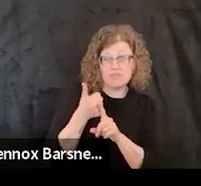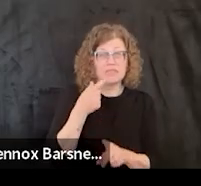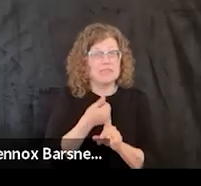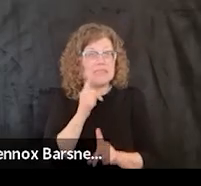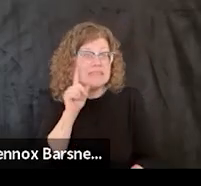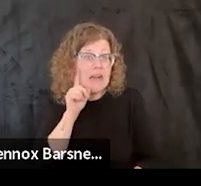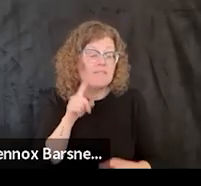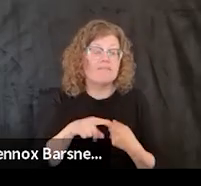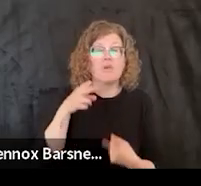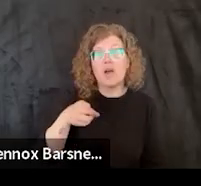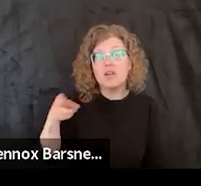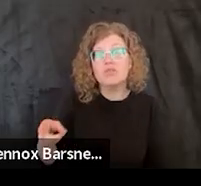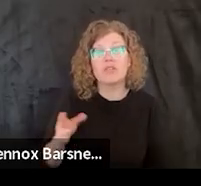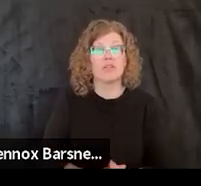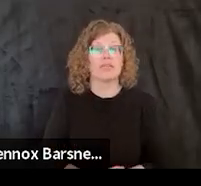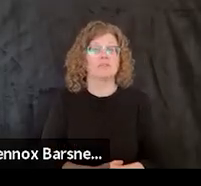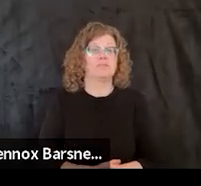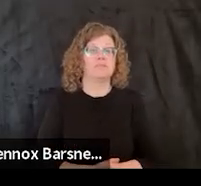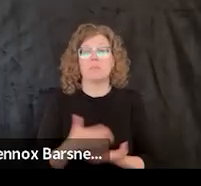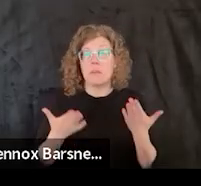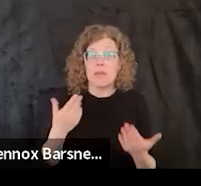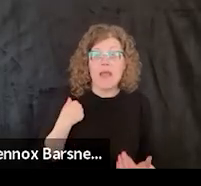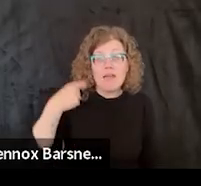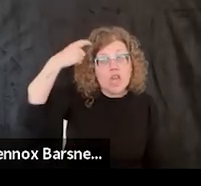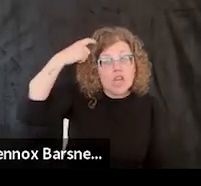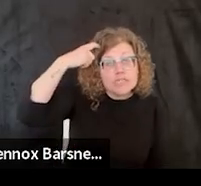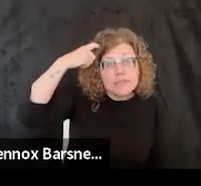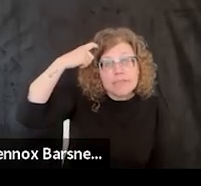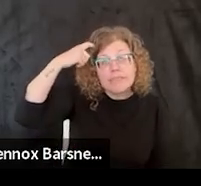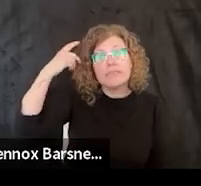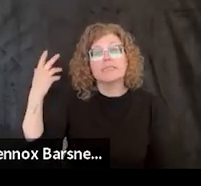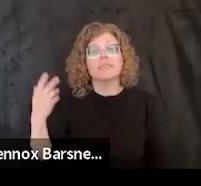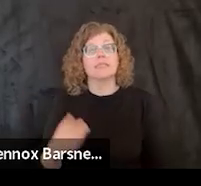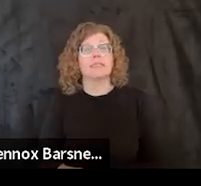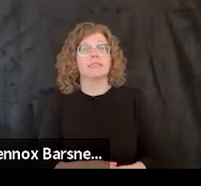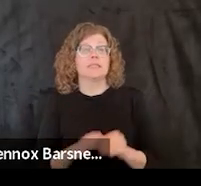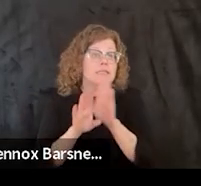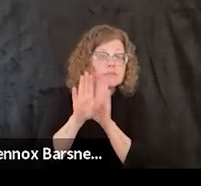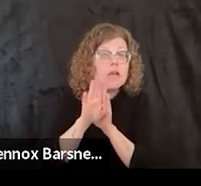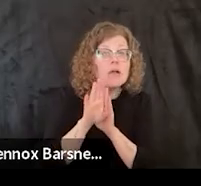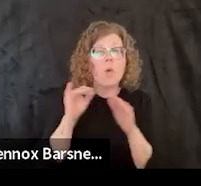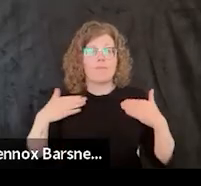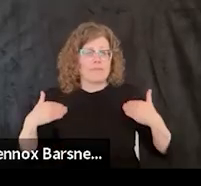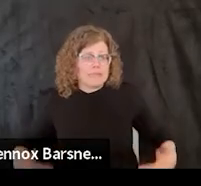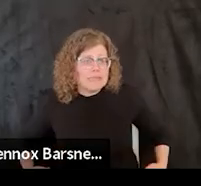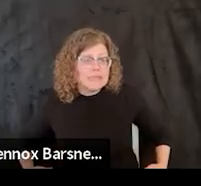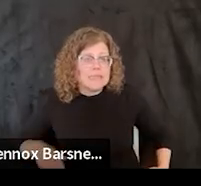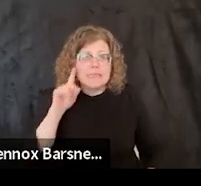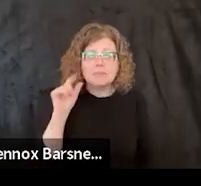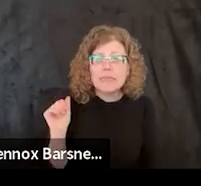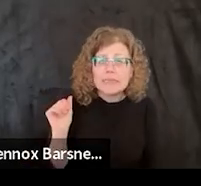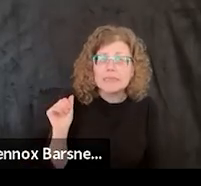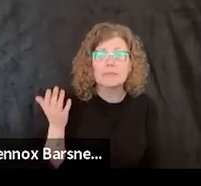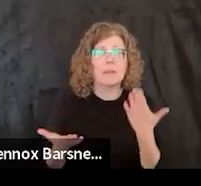hearing, having a cognitive, developmental, or physical disability, living with a mental